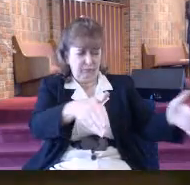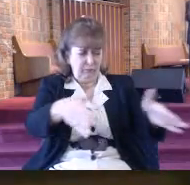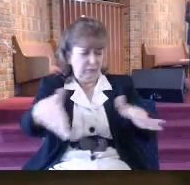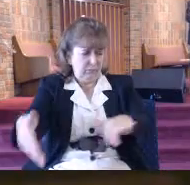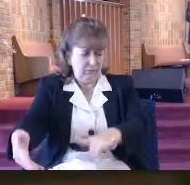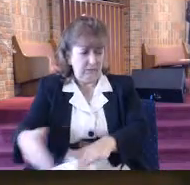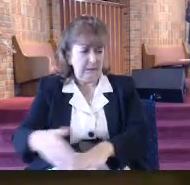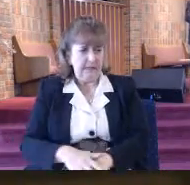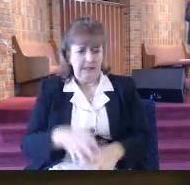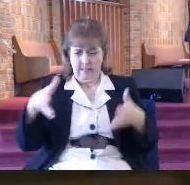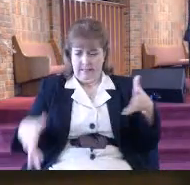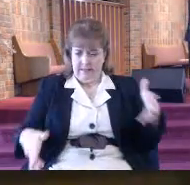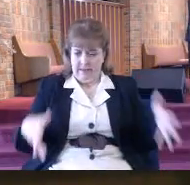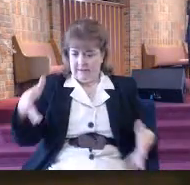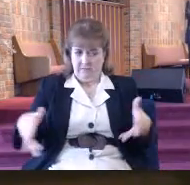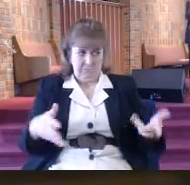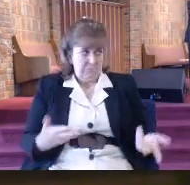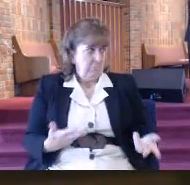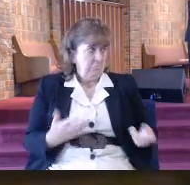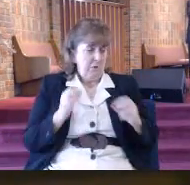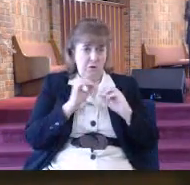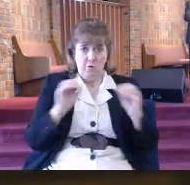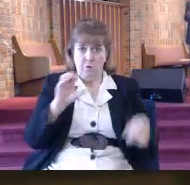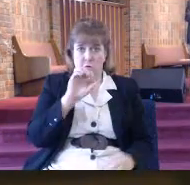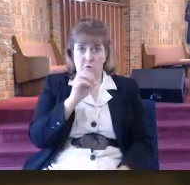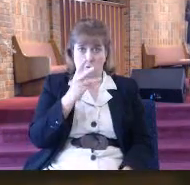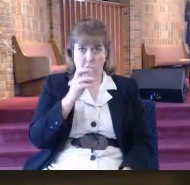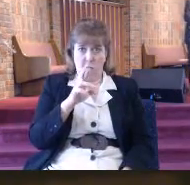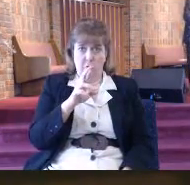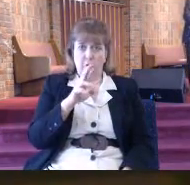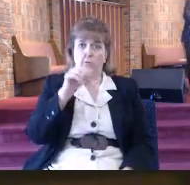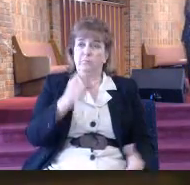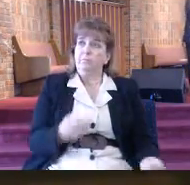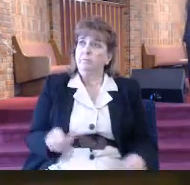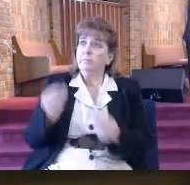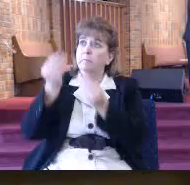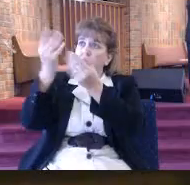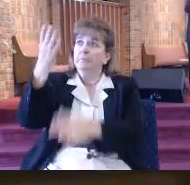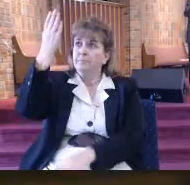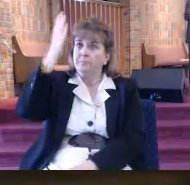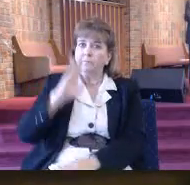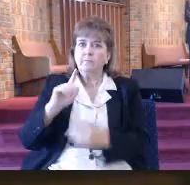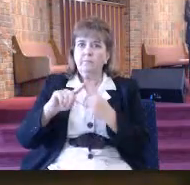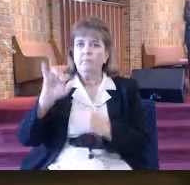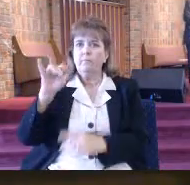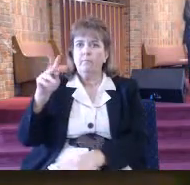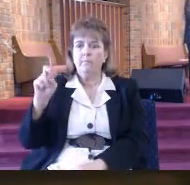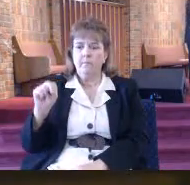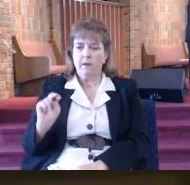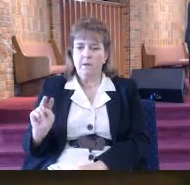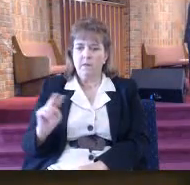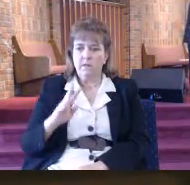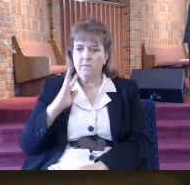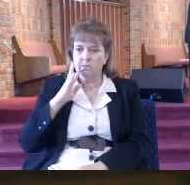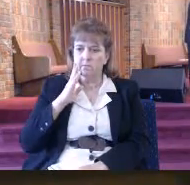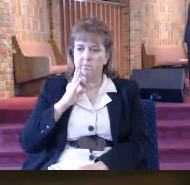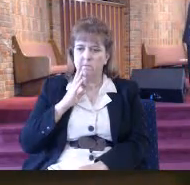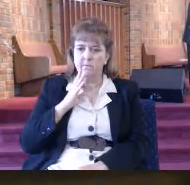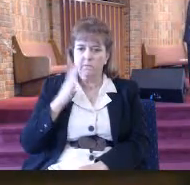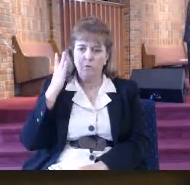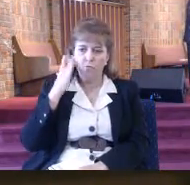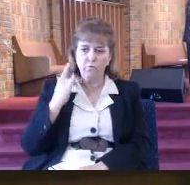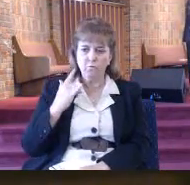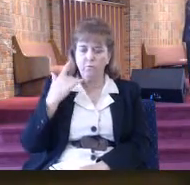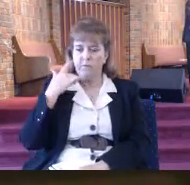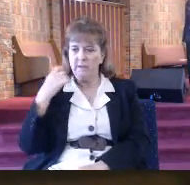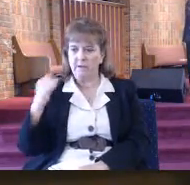was left had been dedicated to God. Achan coveted after the silver, the gold, the Babylonian garments. He took them, hid them along